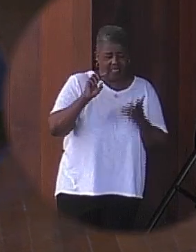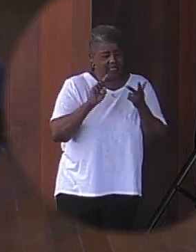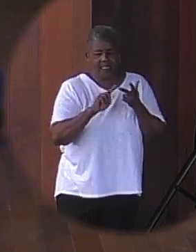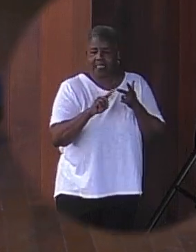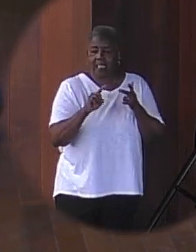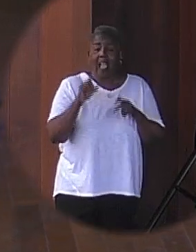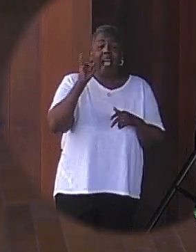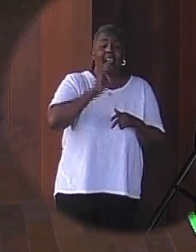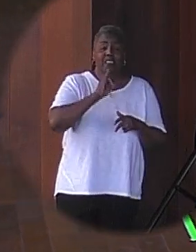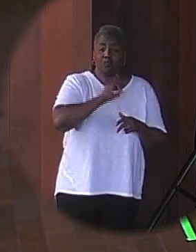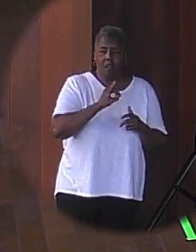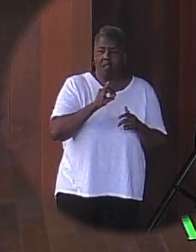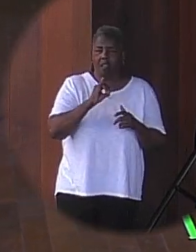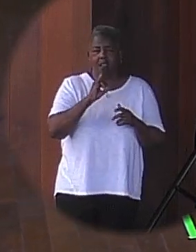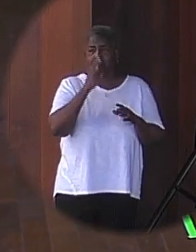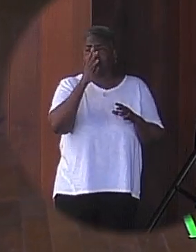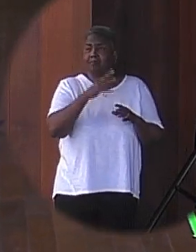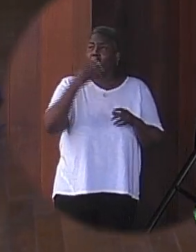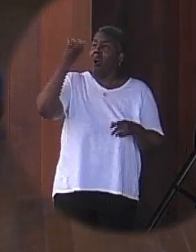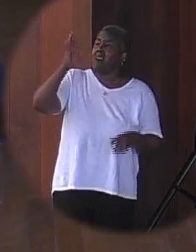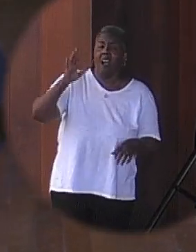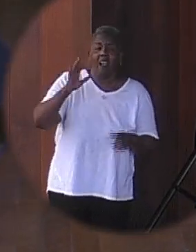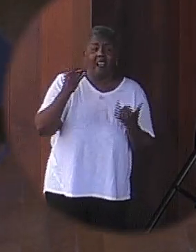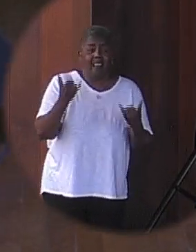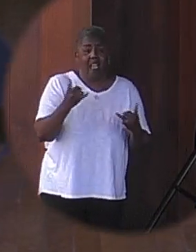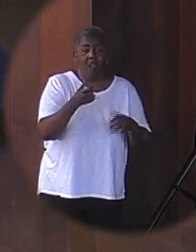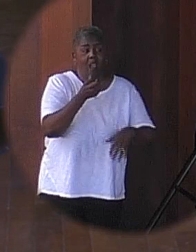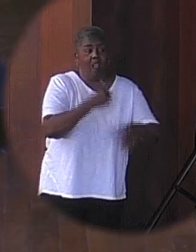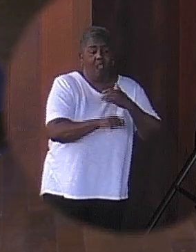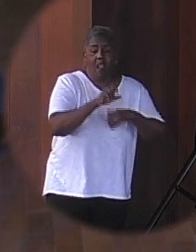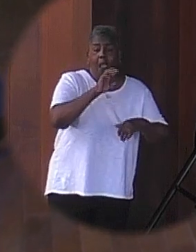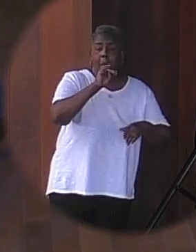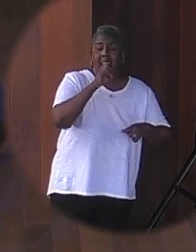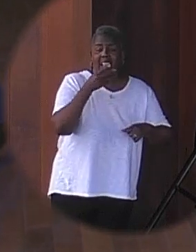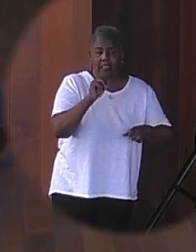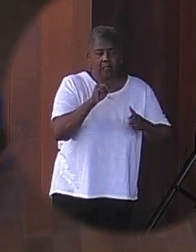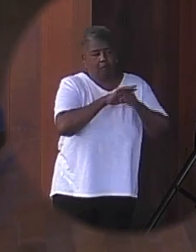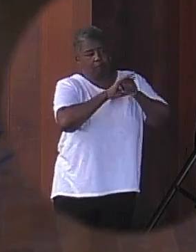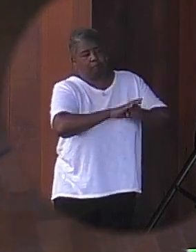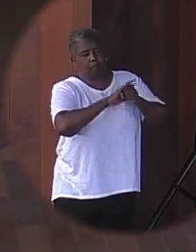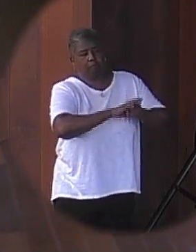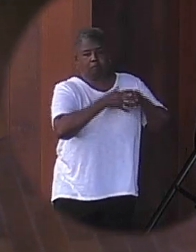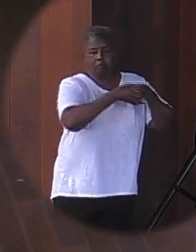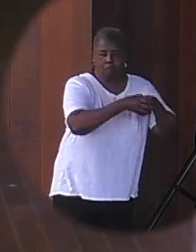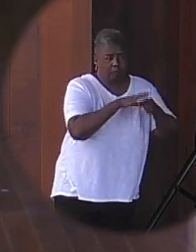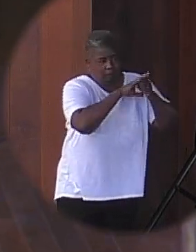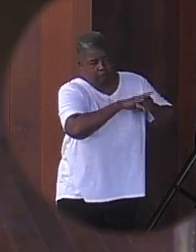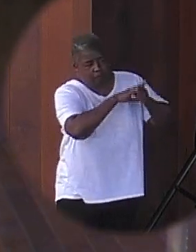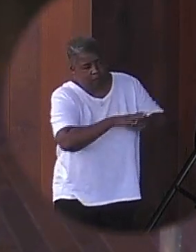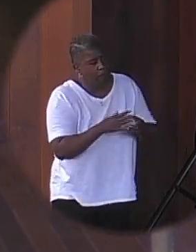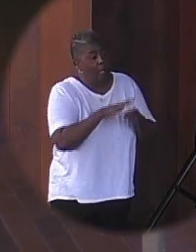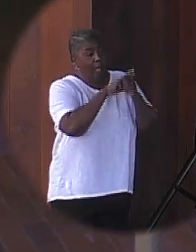6, Israel has disobeyed God and have now fallen under Midianite oppression. And the